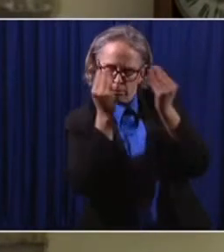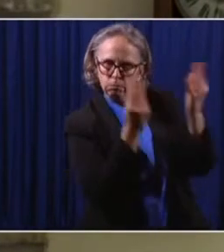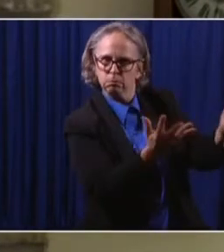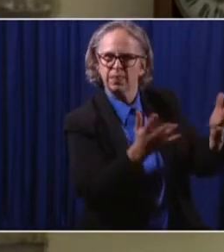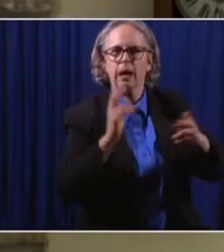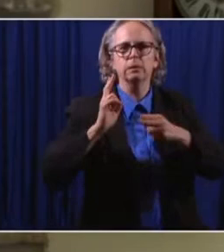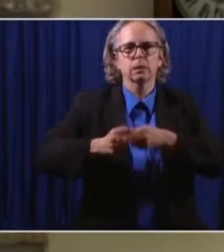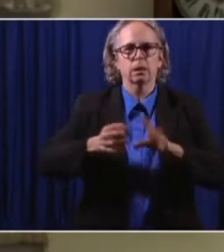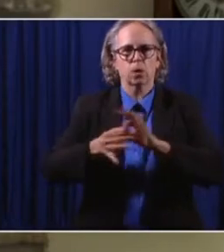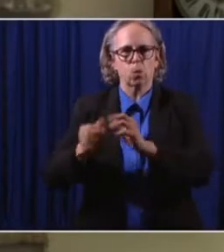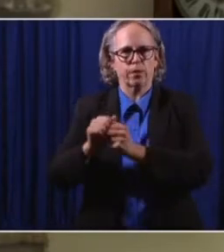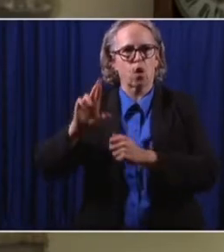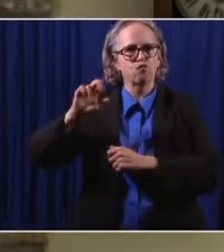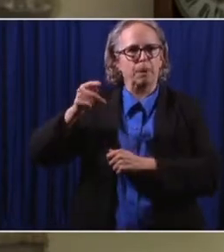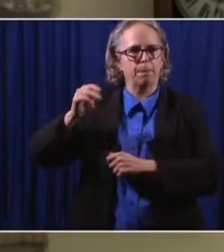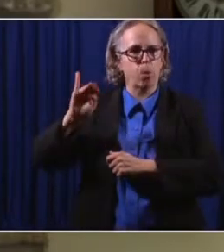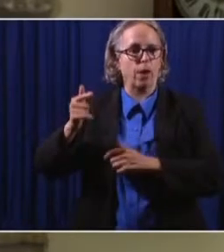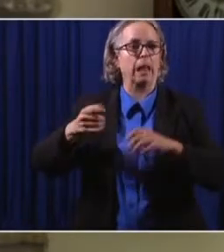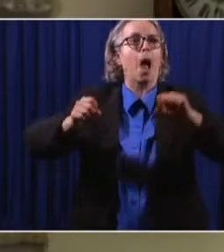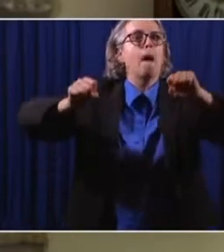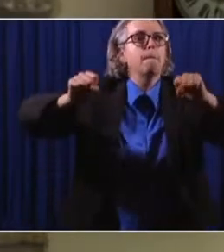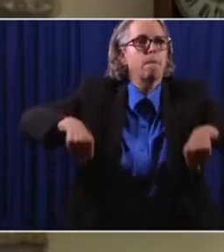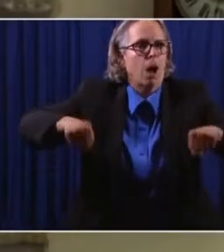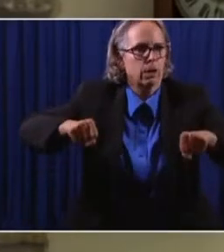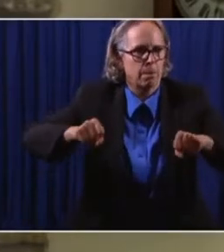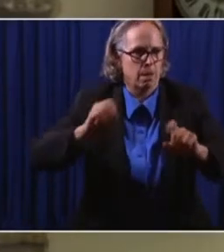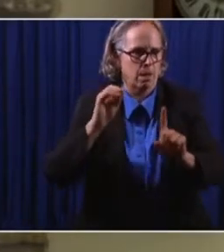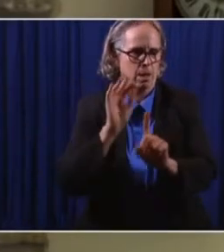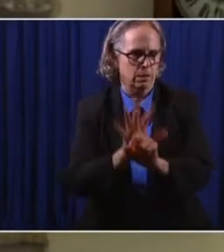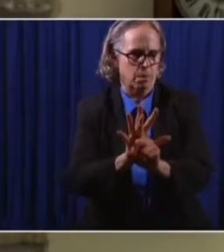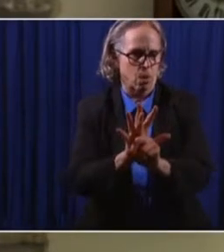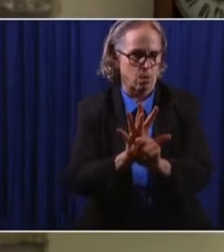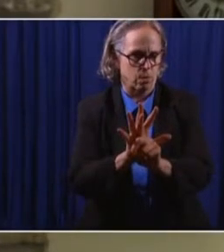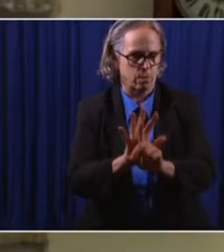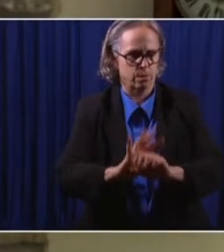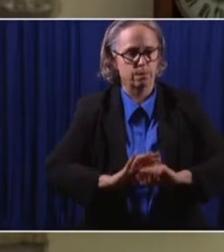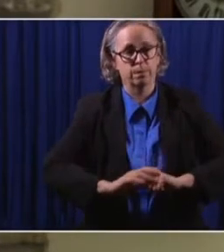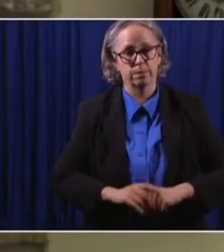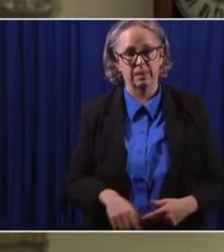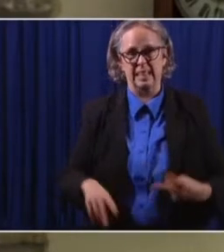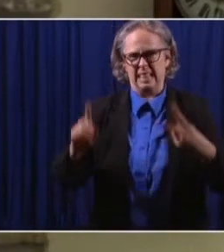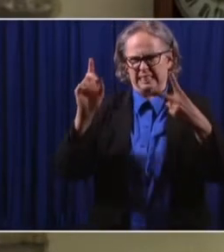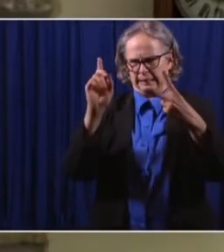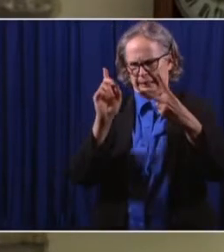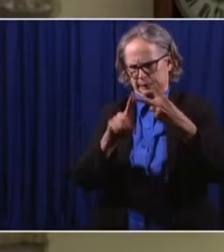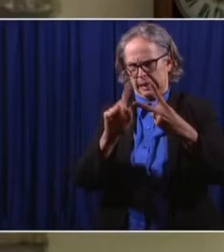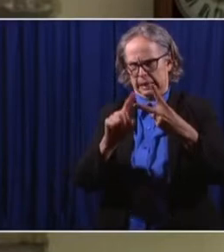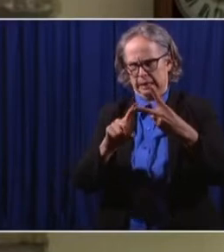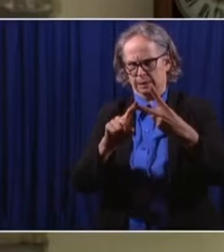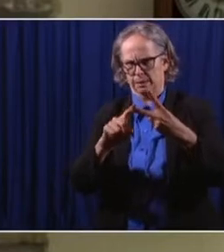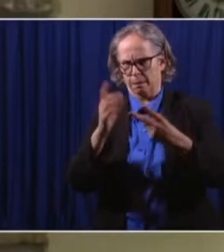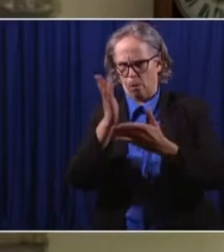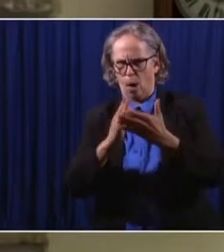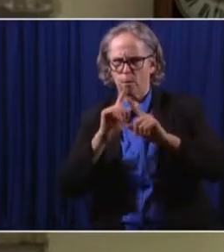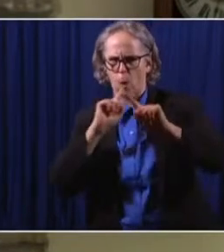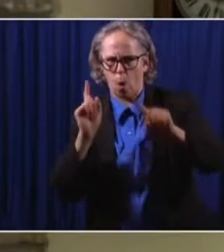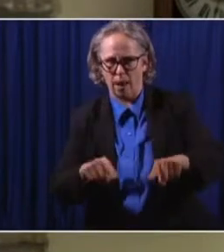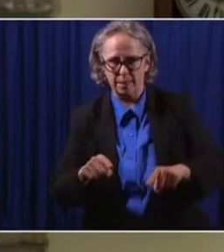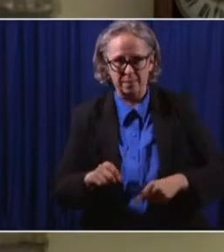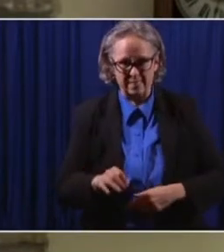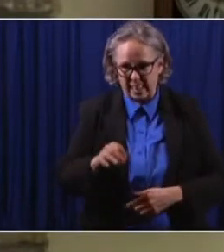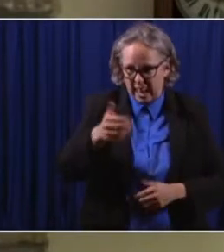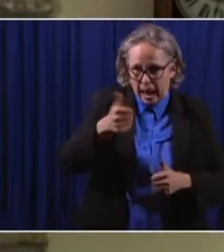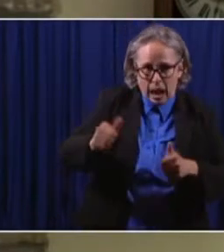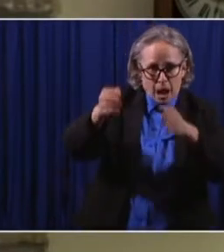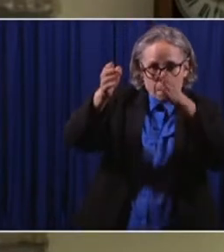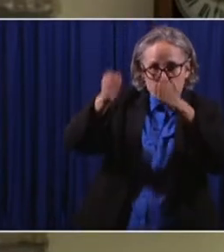that fact. Second, we want parents to know if there's anyone in their child's school building